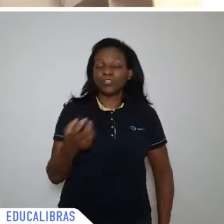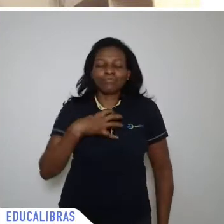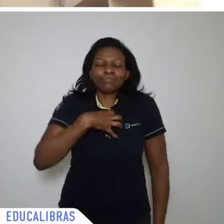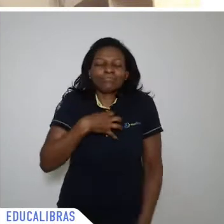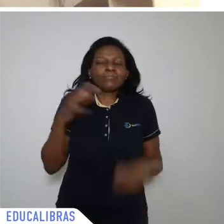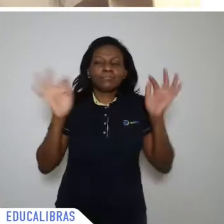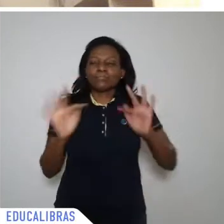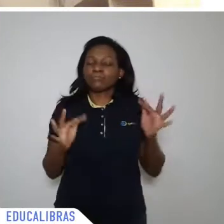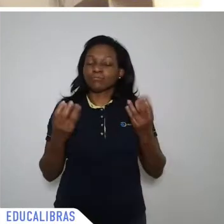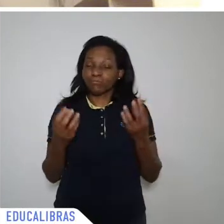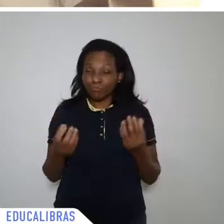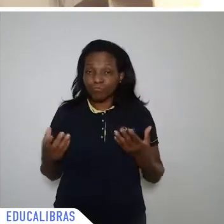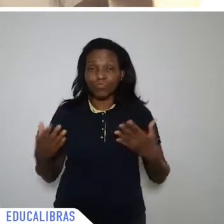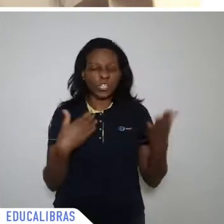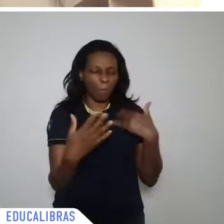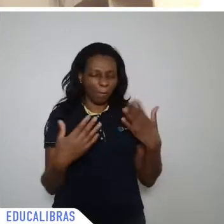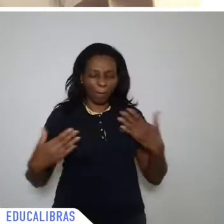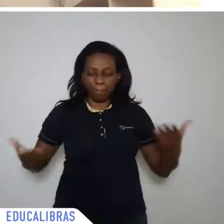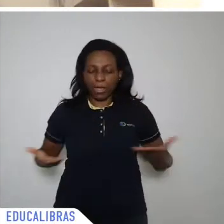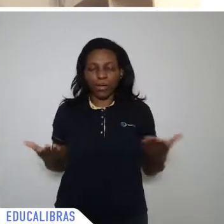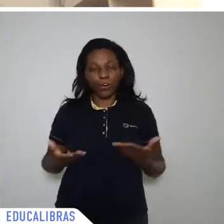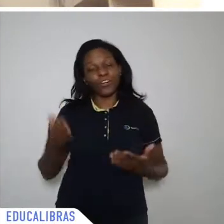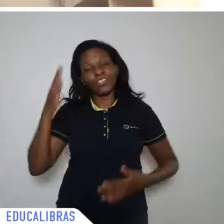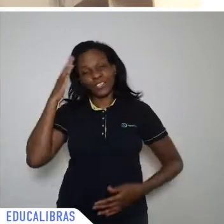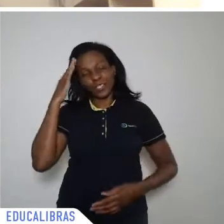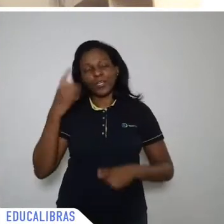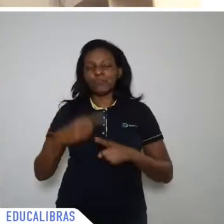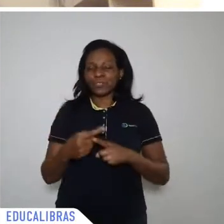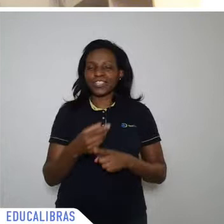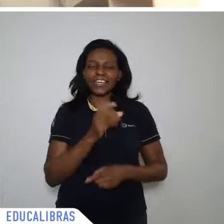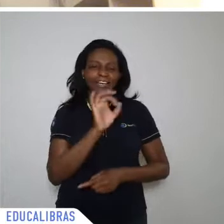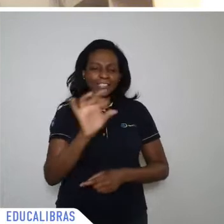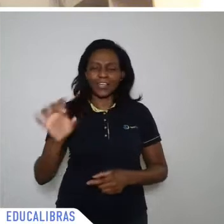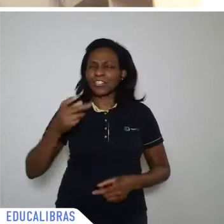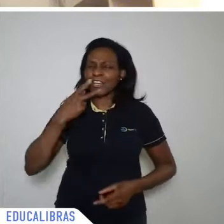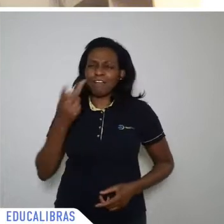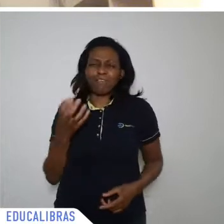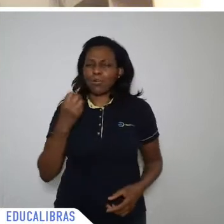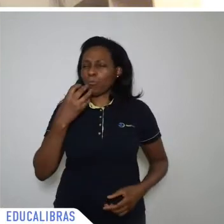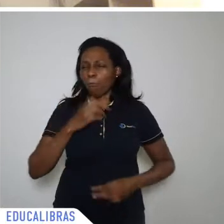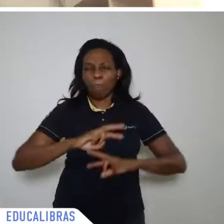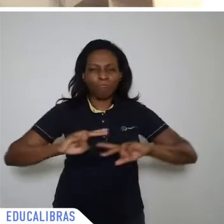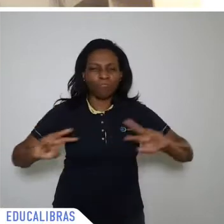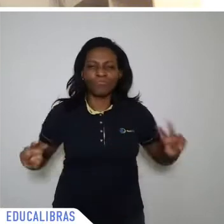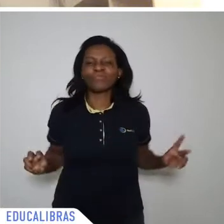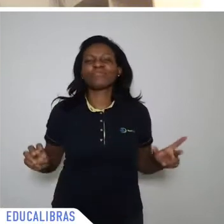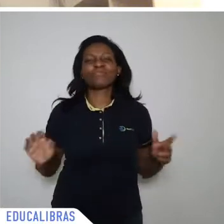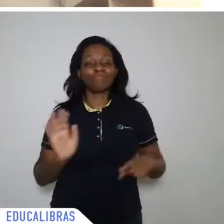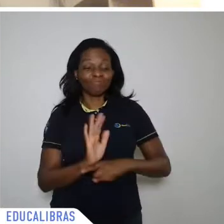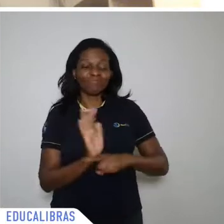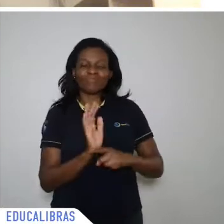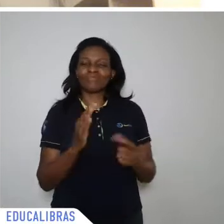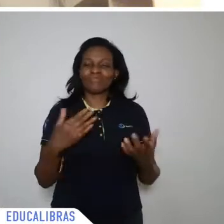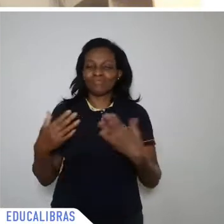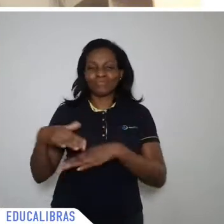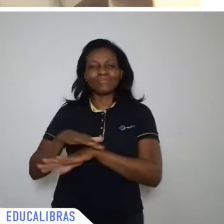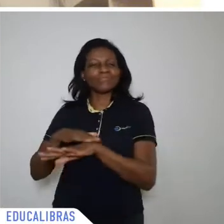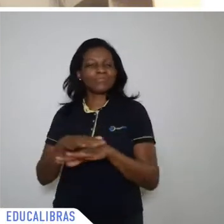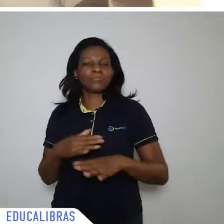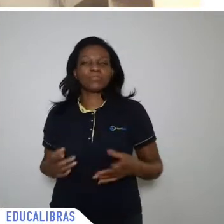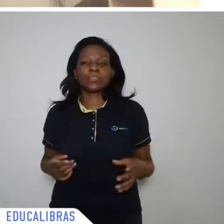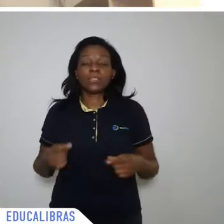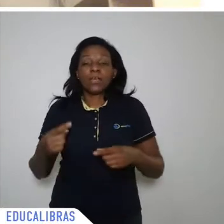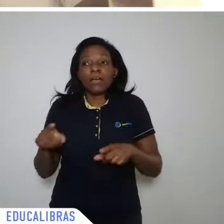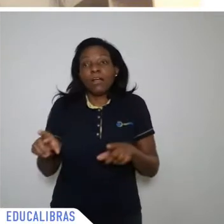I was happy to take part of this debate was because of this. I knew you could have incredible contributions to our